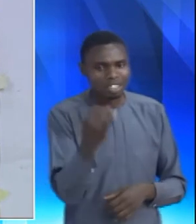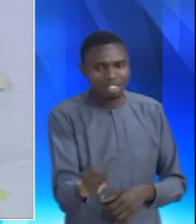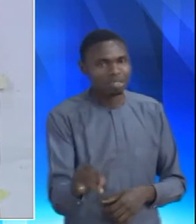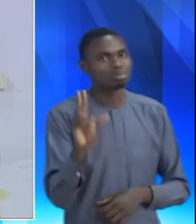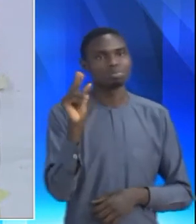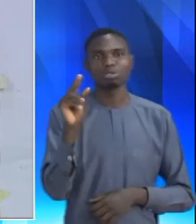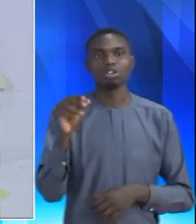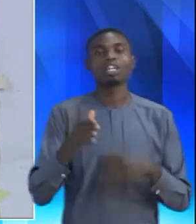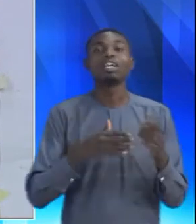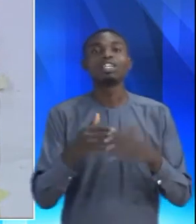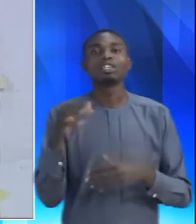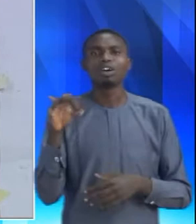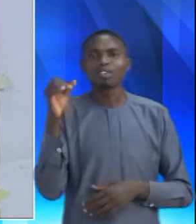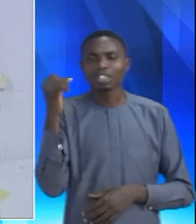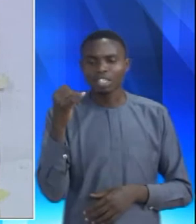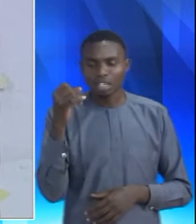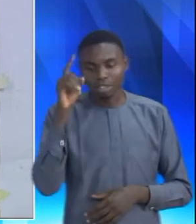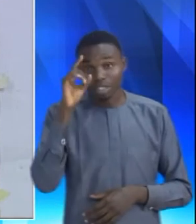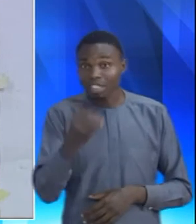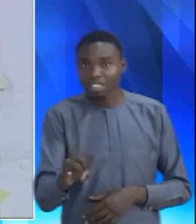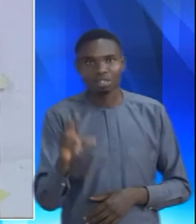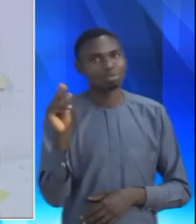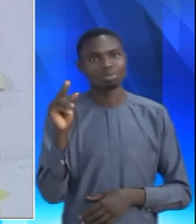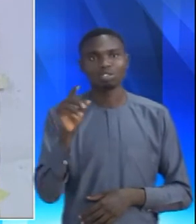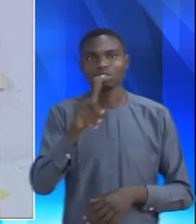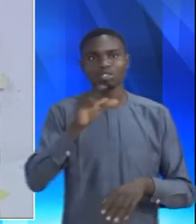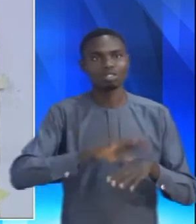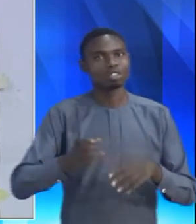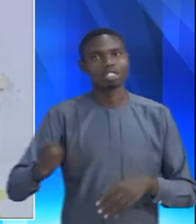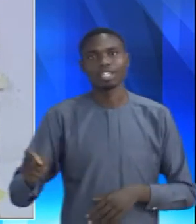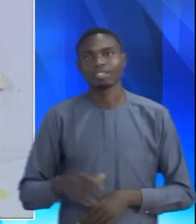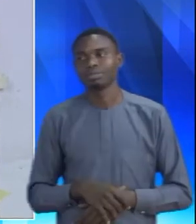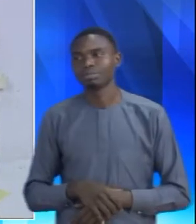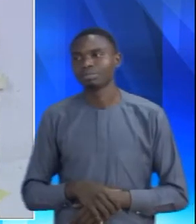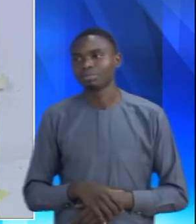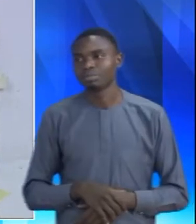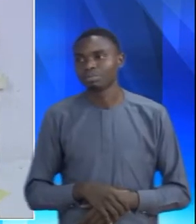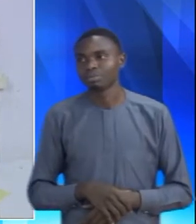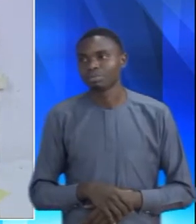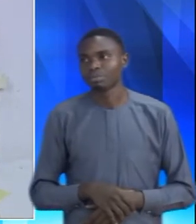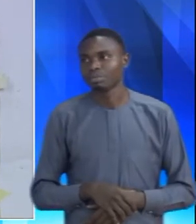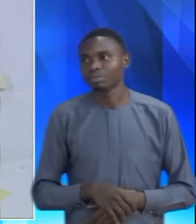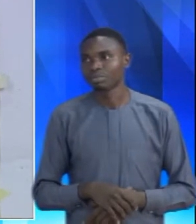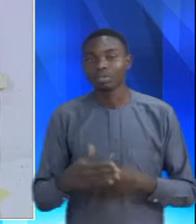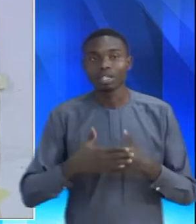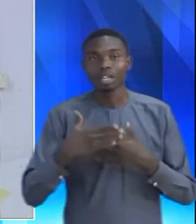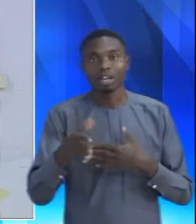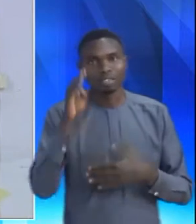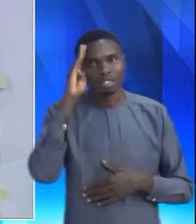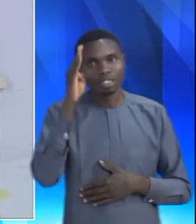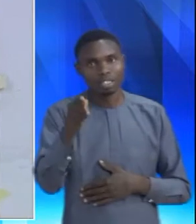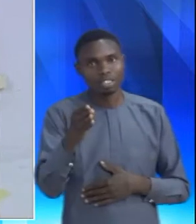writing, especially formal letter writing, you will know better about this. And after the salutation,